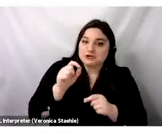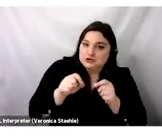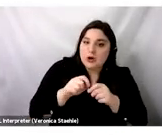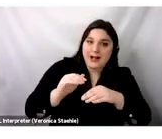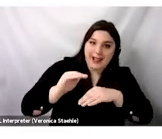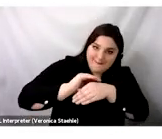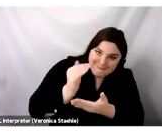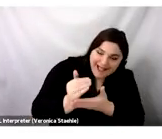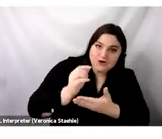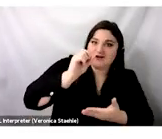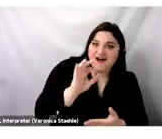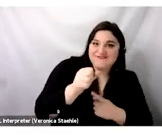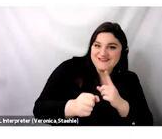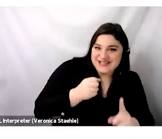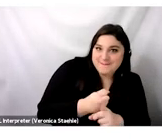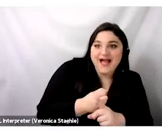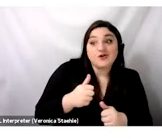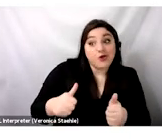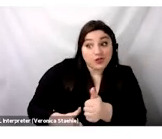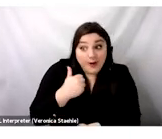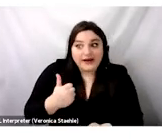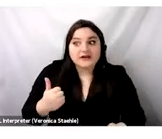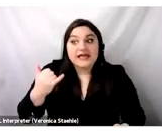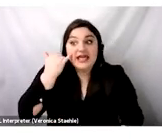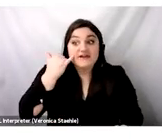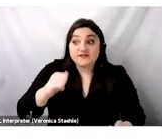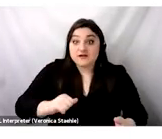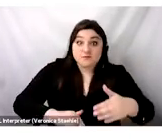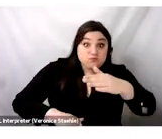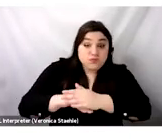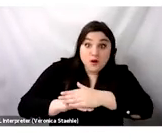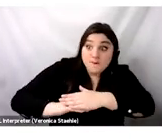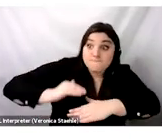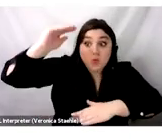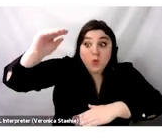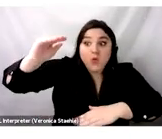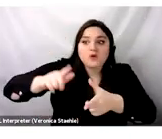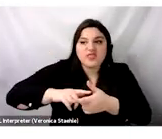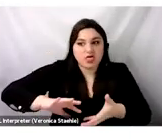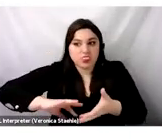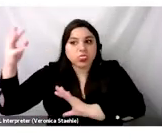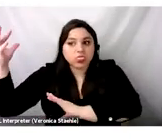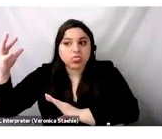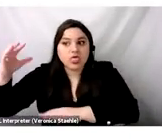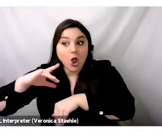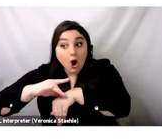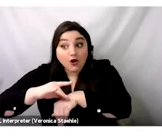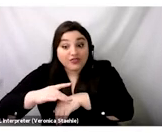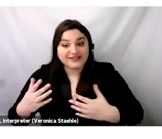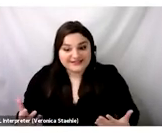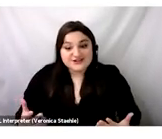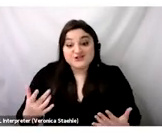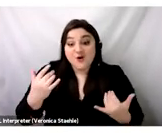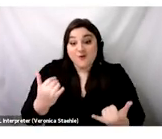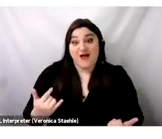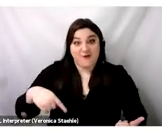which is a planetary boundary threat. So we've covered a lot already in 22 minutes only. We've